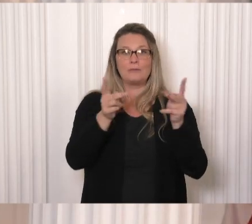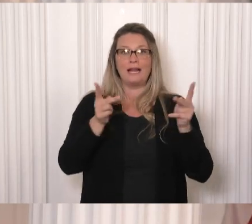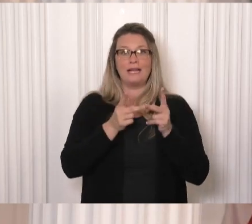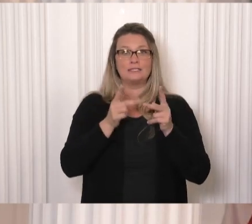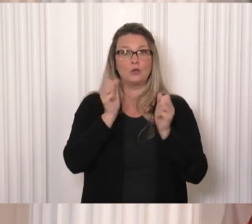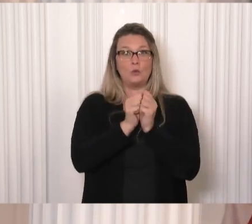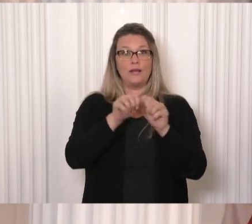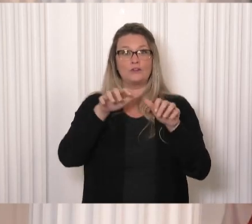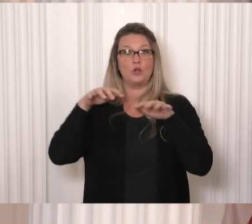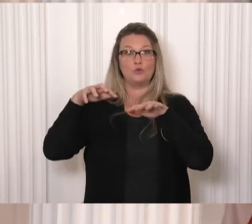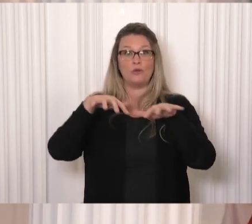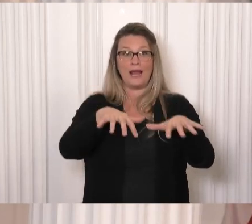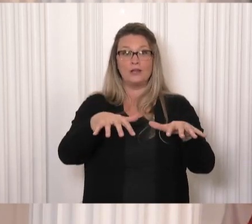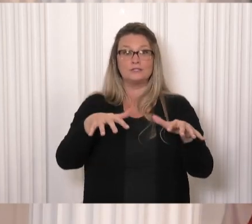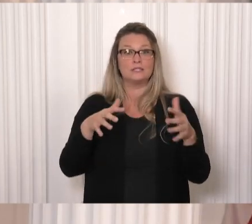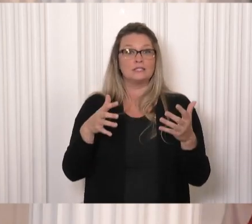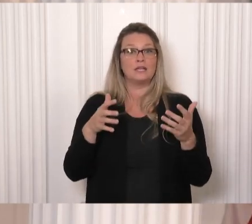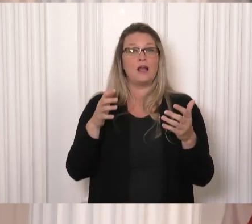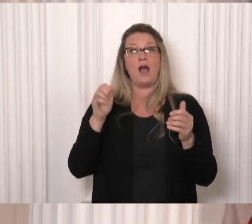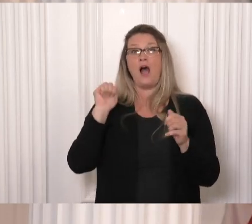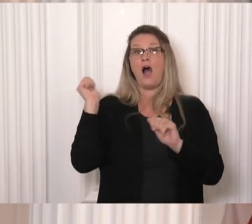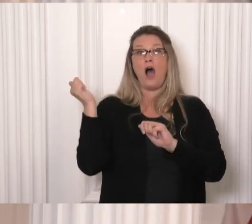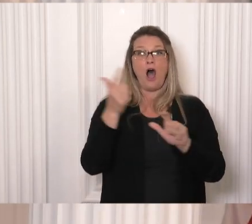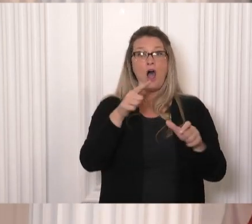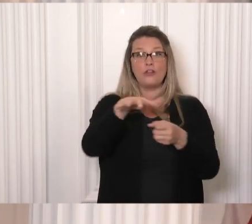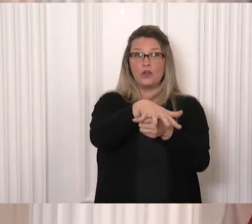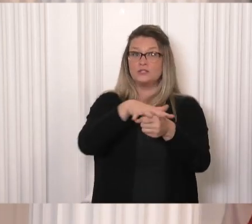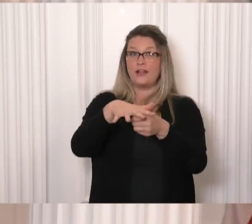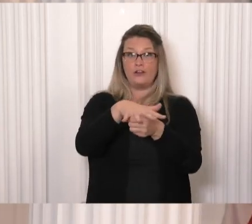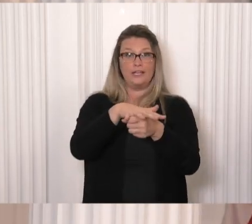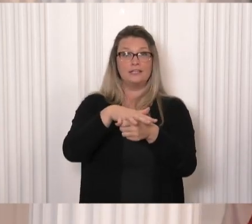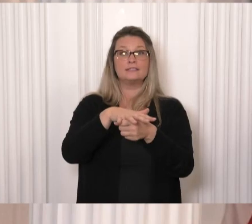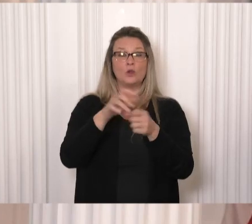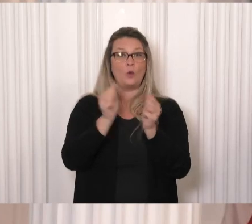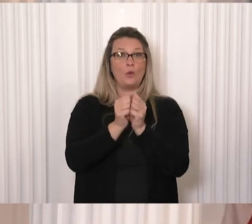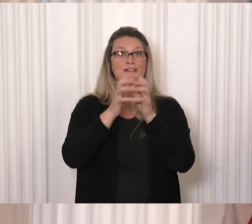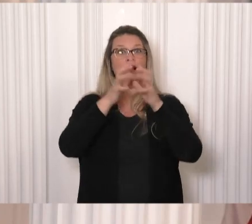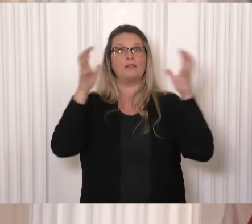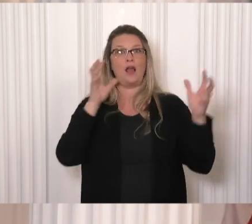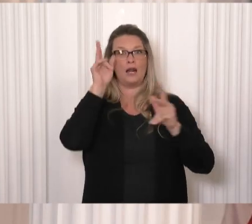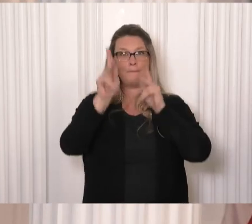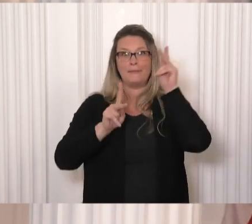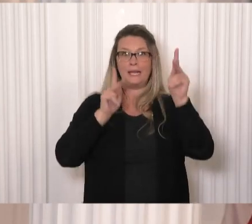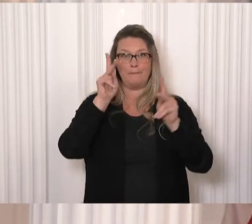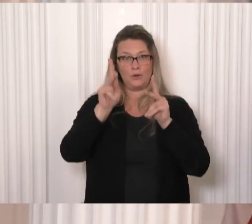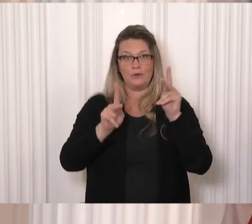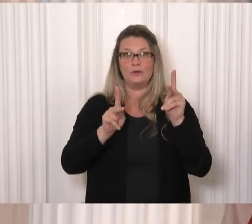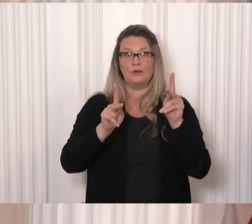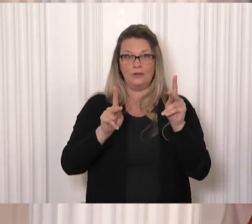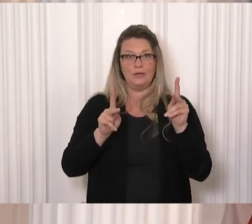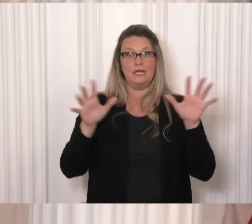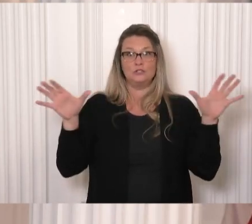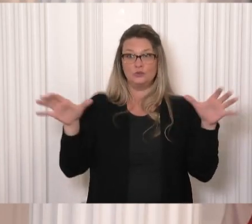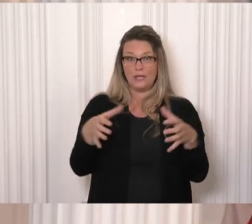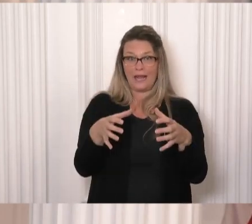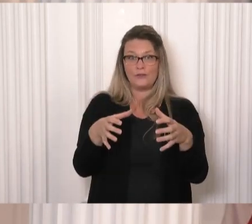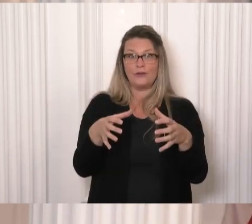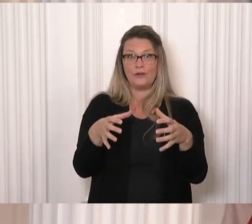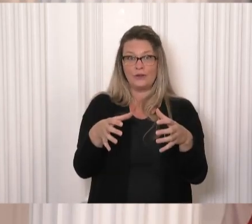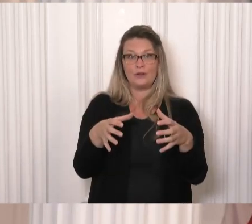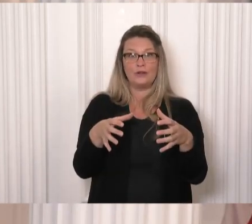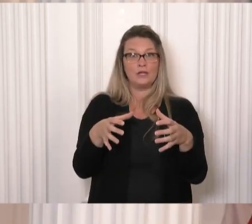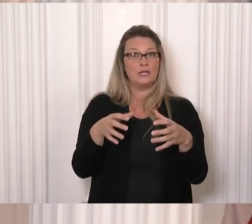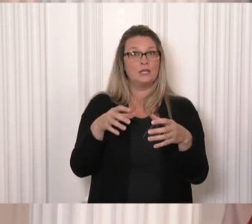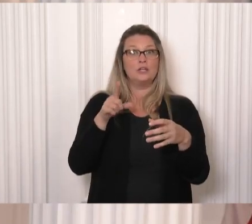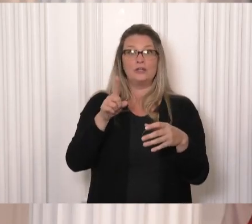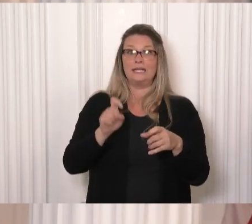other facilities. So any of these settings where we have lots of people together, especially with high-risk populations, you take all the precautions that you can